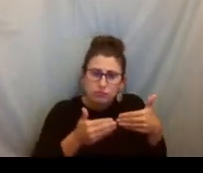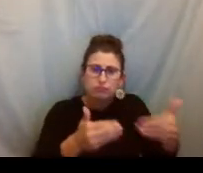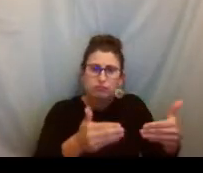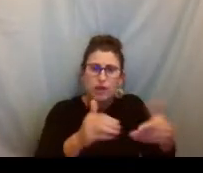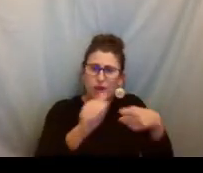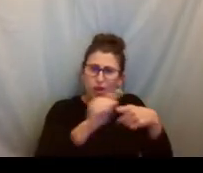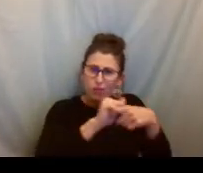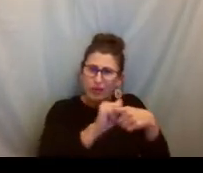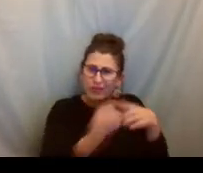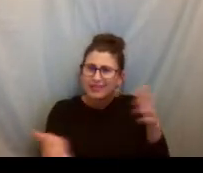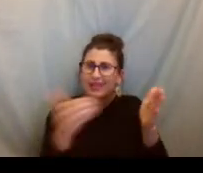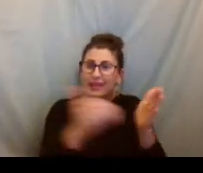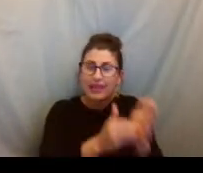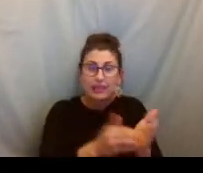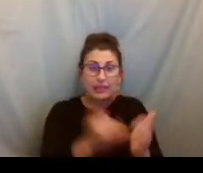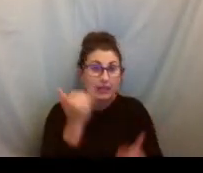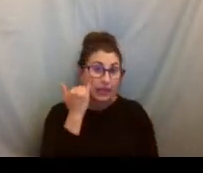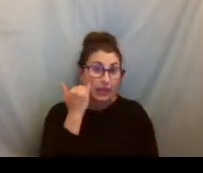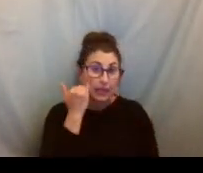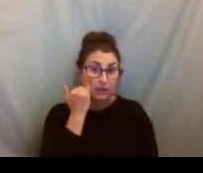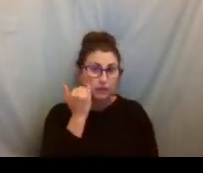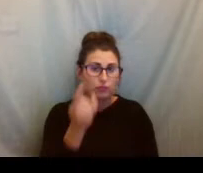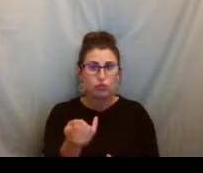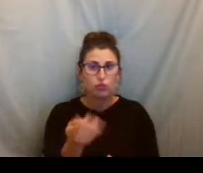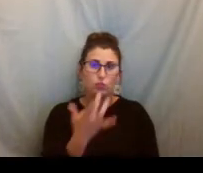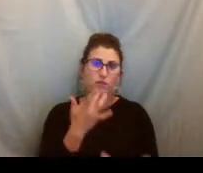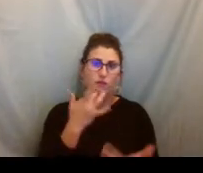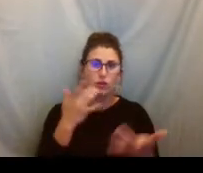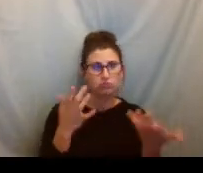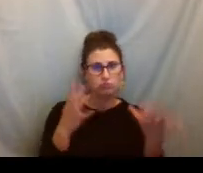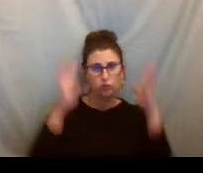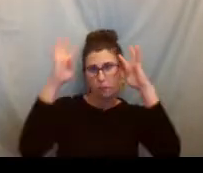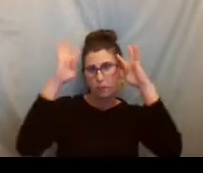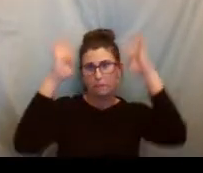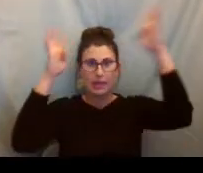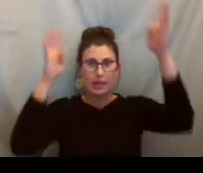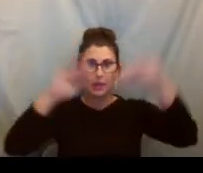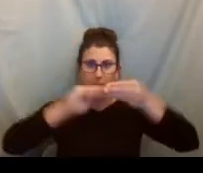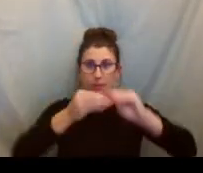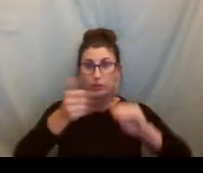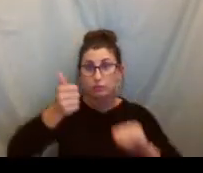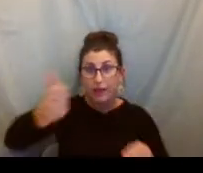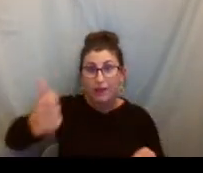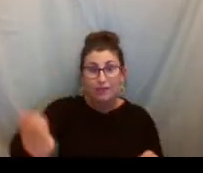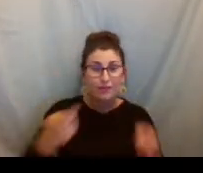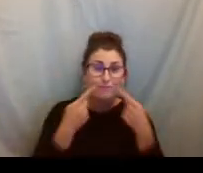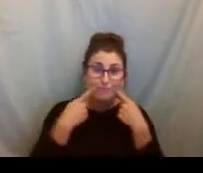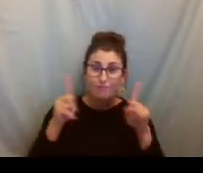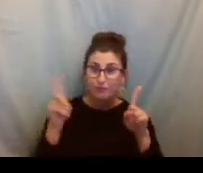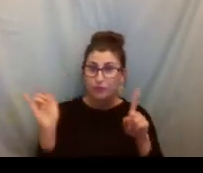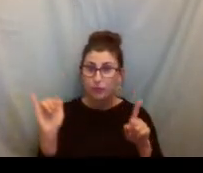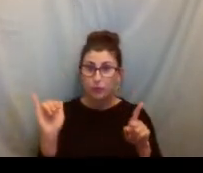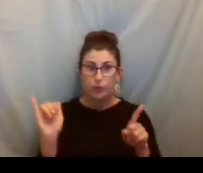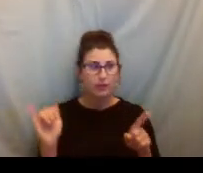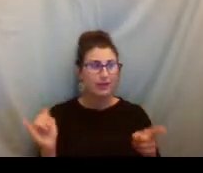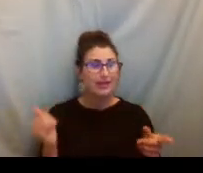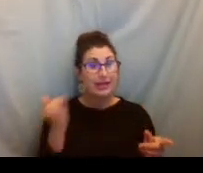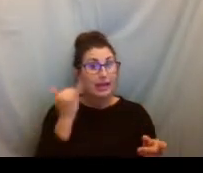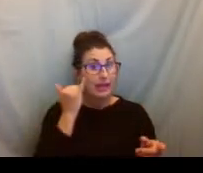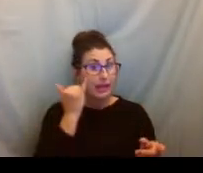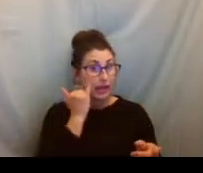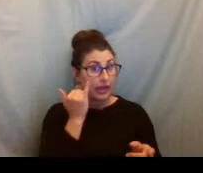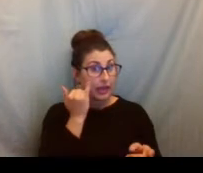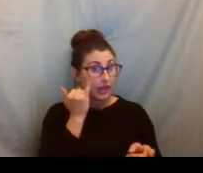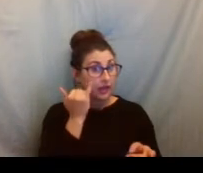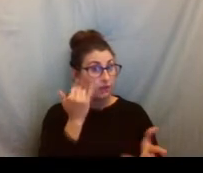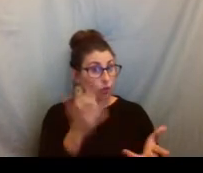these again. And even if you want to make up some of them on your own, that could work too. Okay. To verify if you have it all